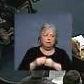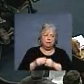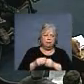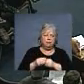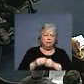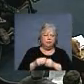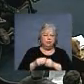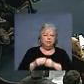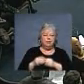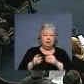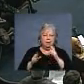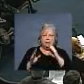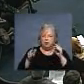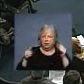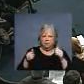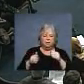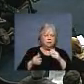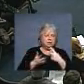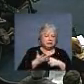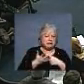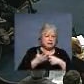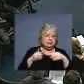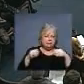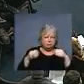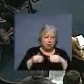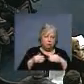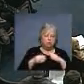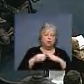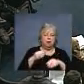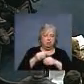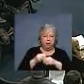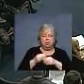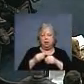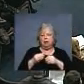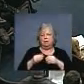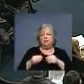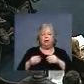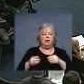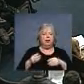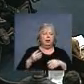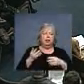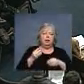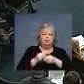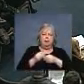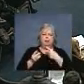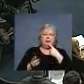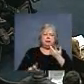the merits of So the application. let's see whether this amendment is added or not. The amendment is to